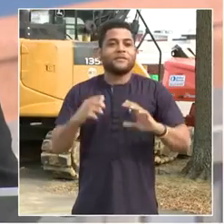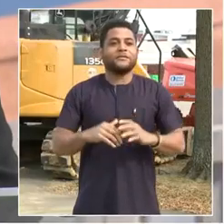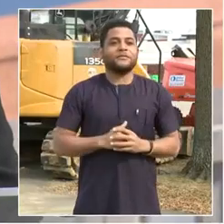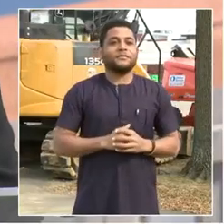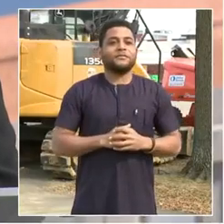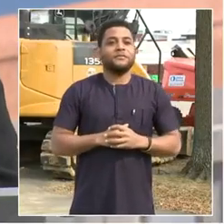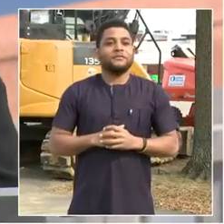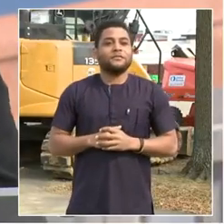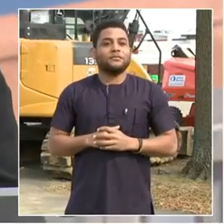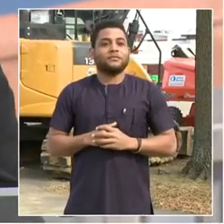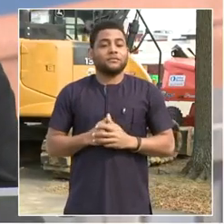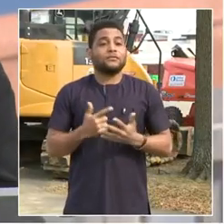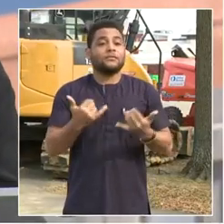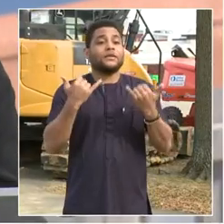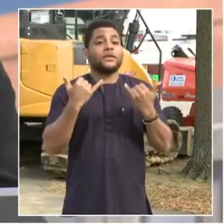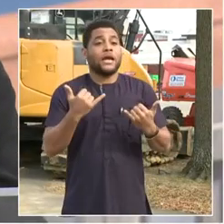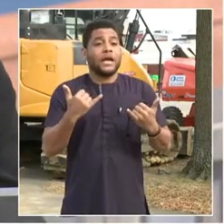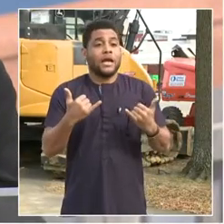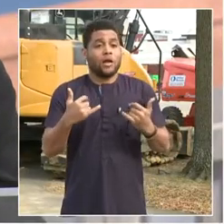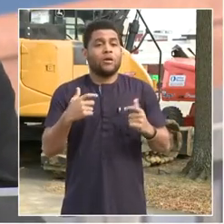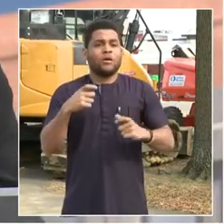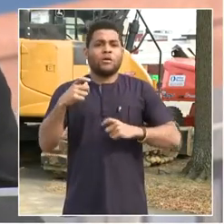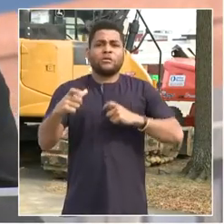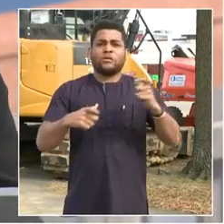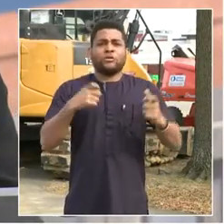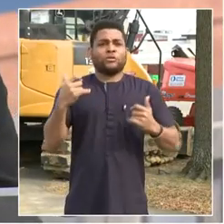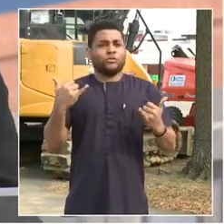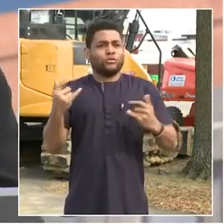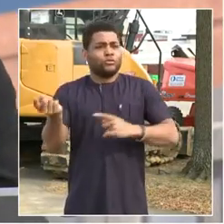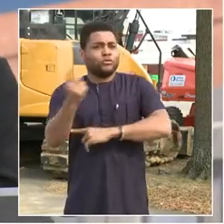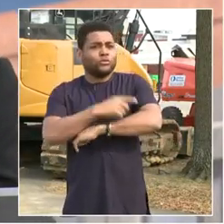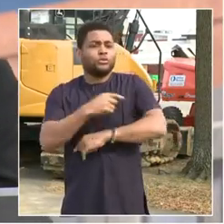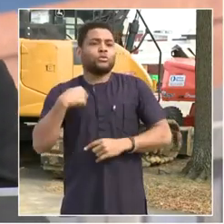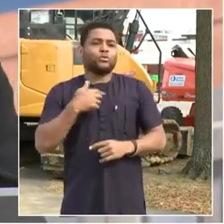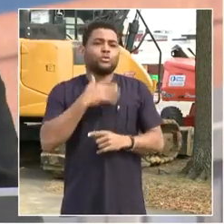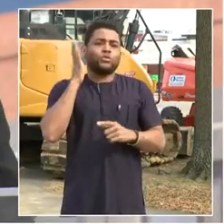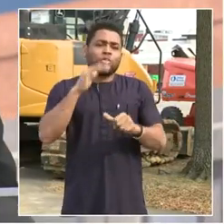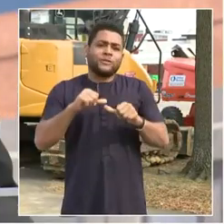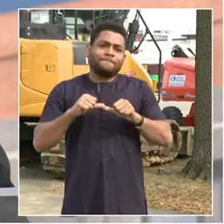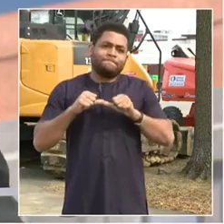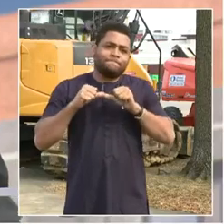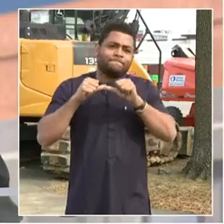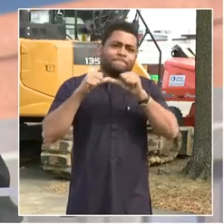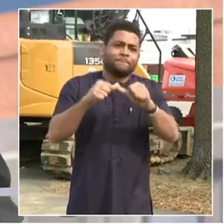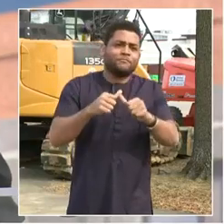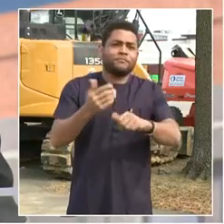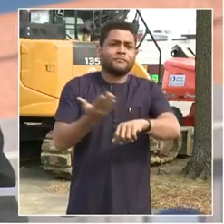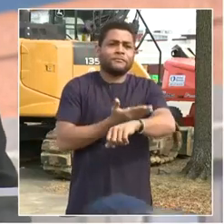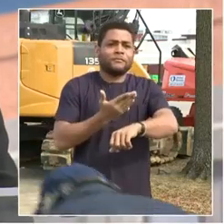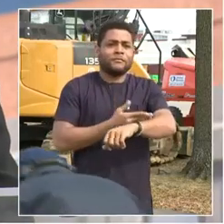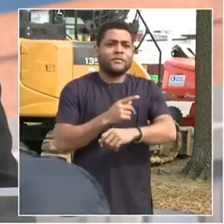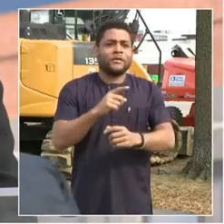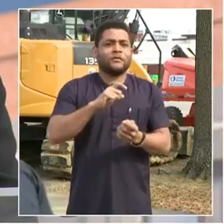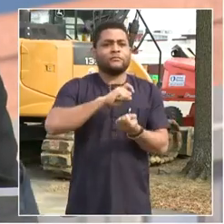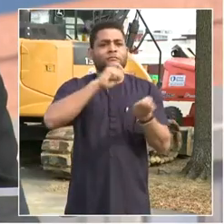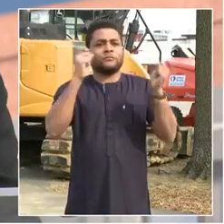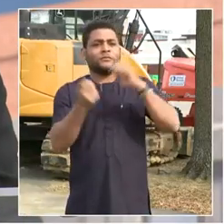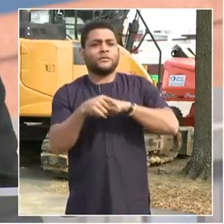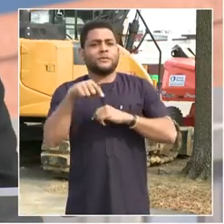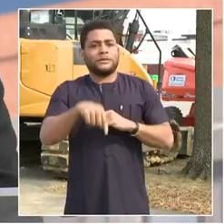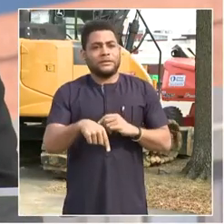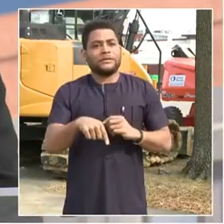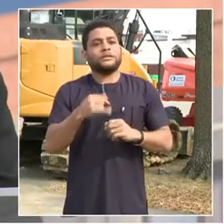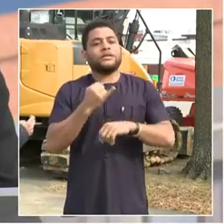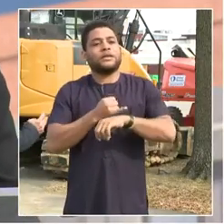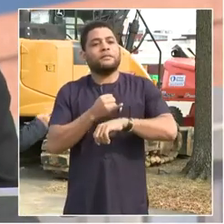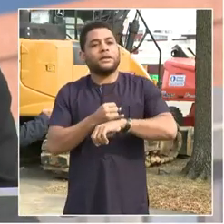While today is a huge day for us, we will continue to transform this campus into a world-class destination full